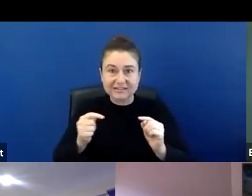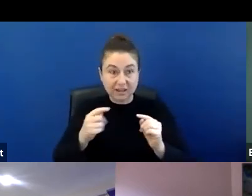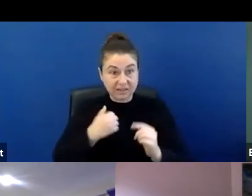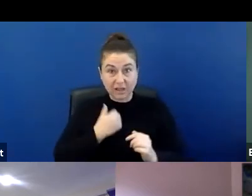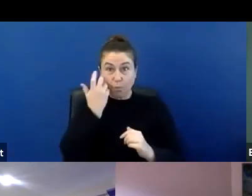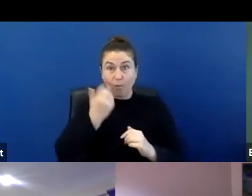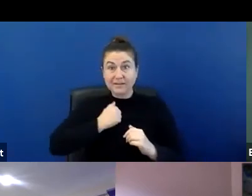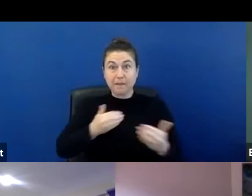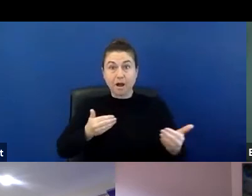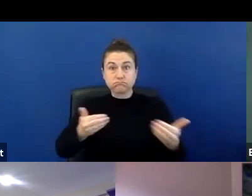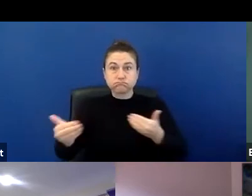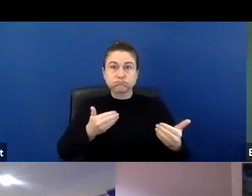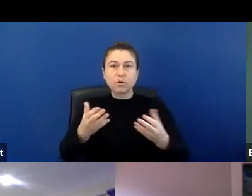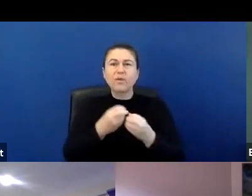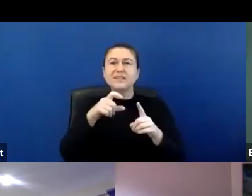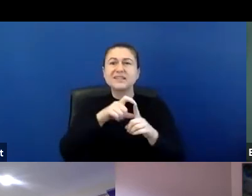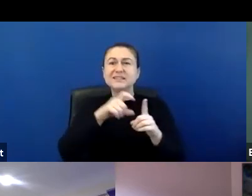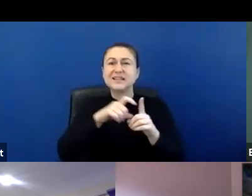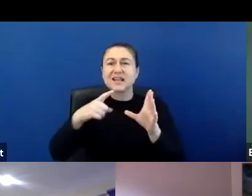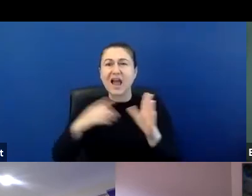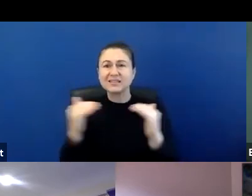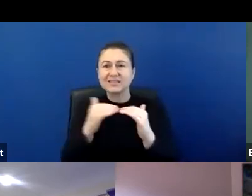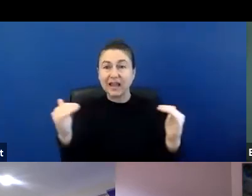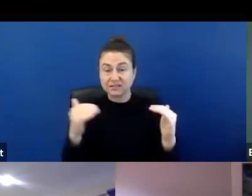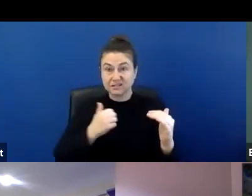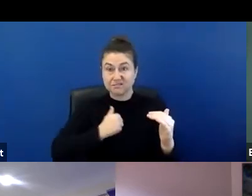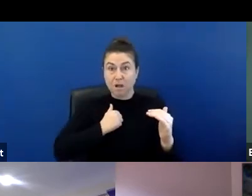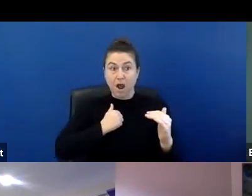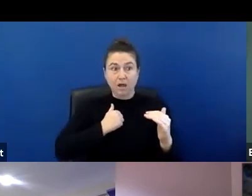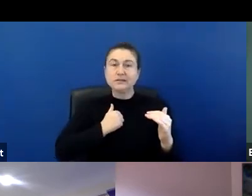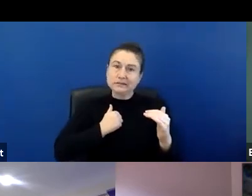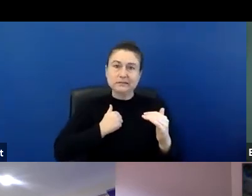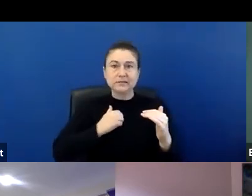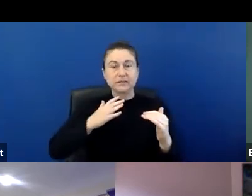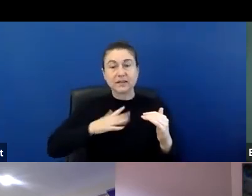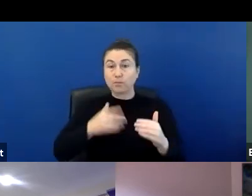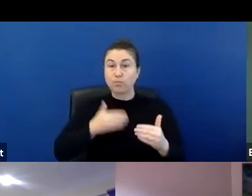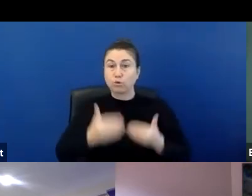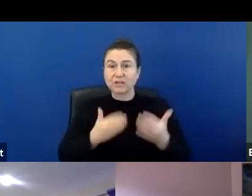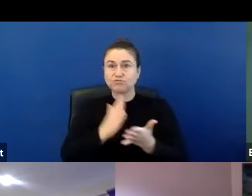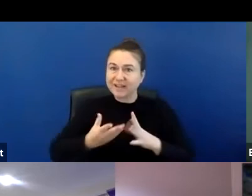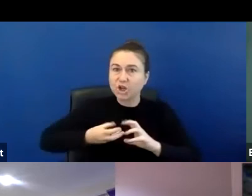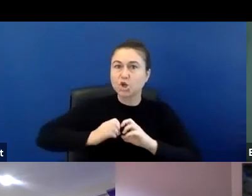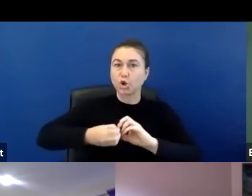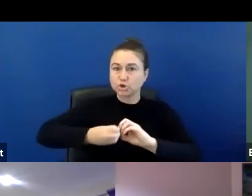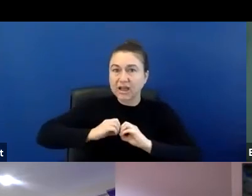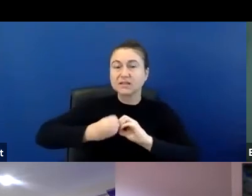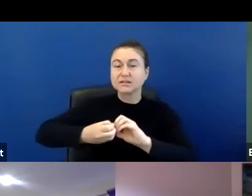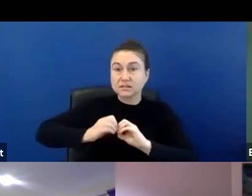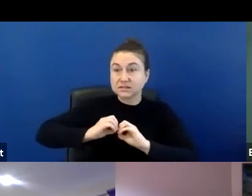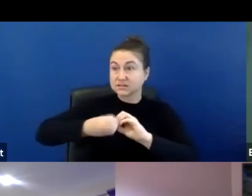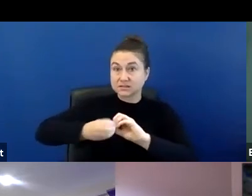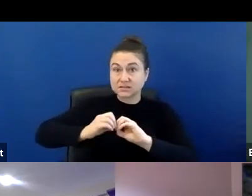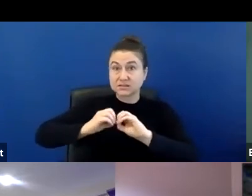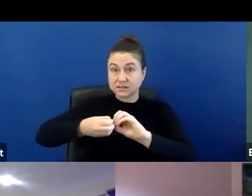with the DDA standards is that they are a negotiated process, and what ends up in